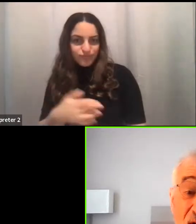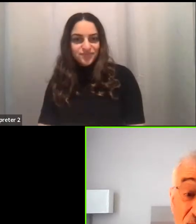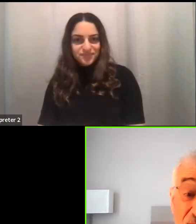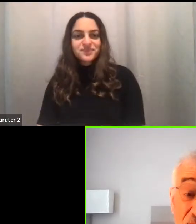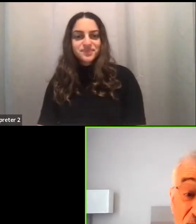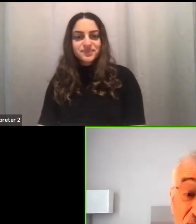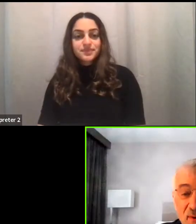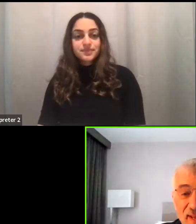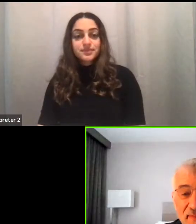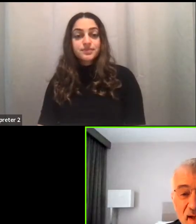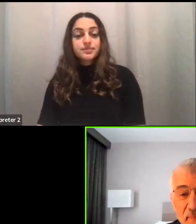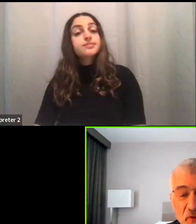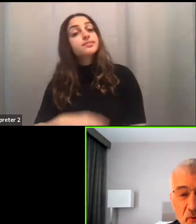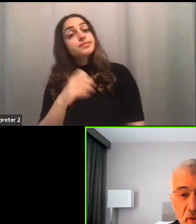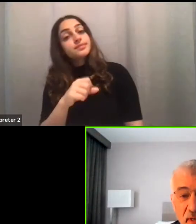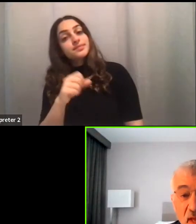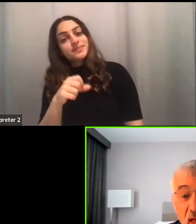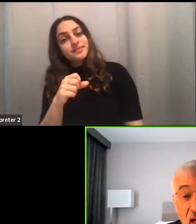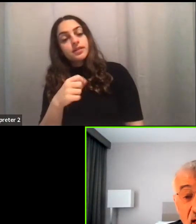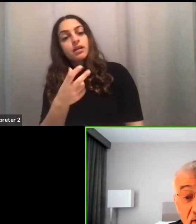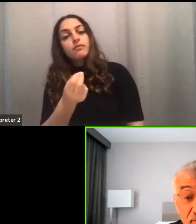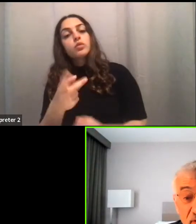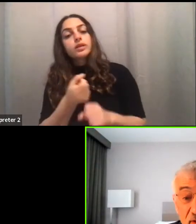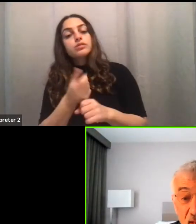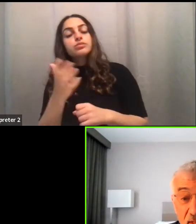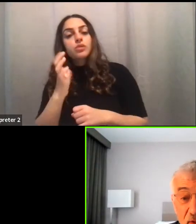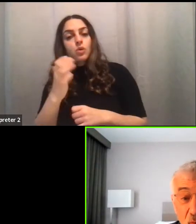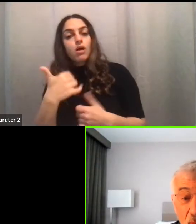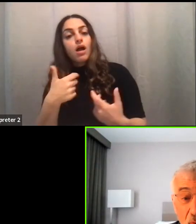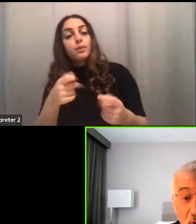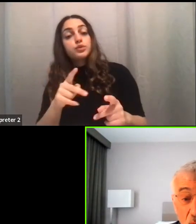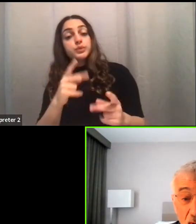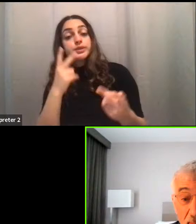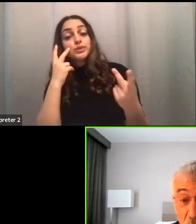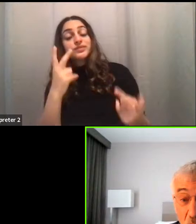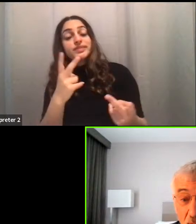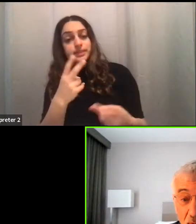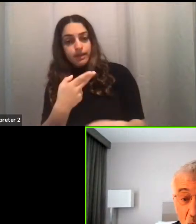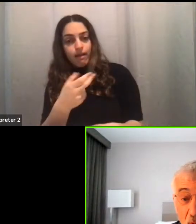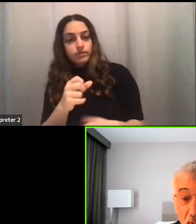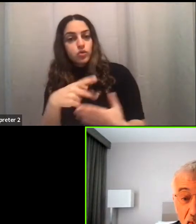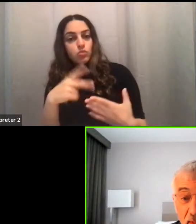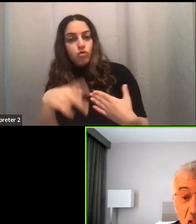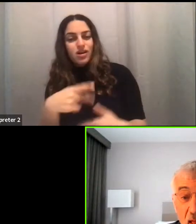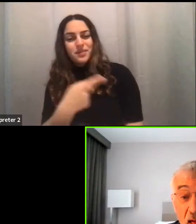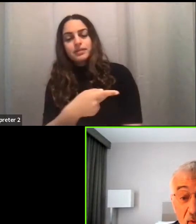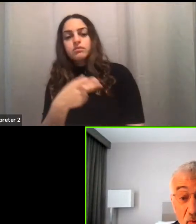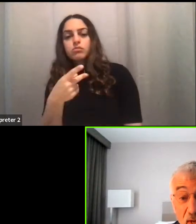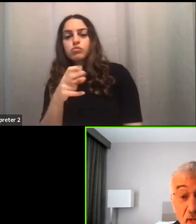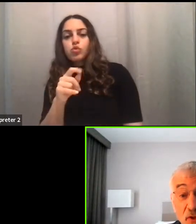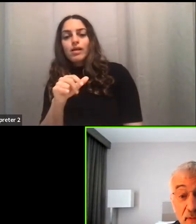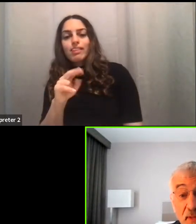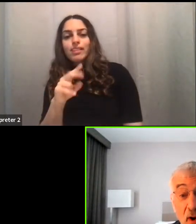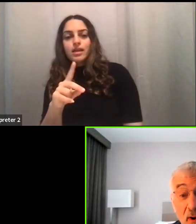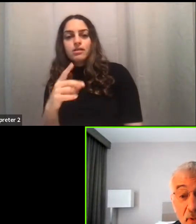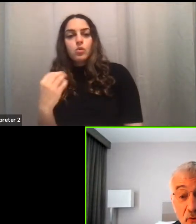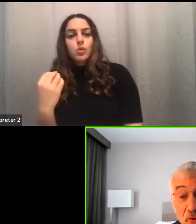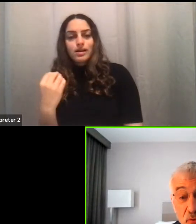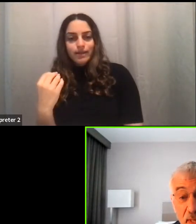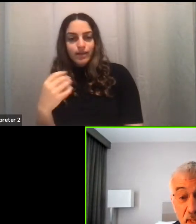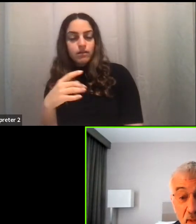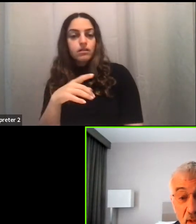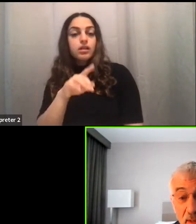sure a few years ago i had the opportunity to visit a high school program in portland oregon that was actually in the